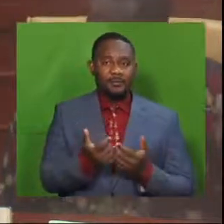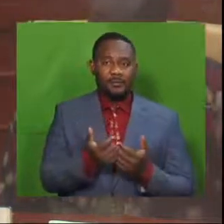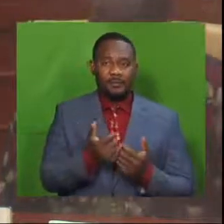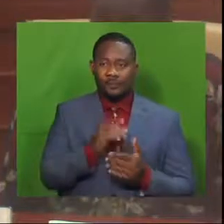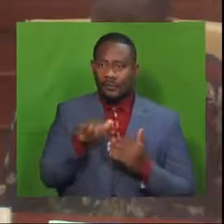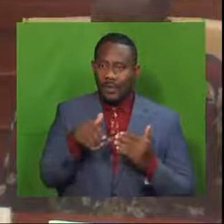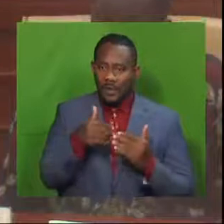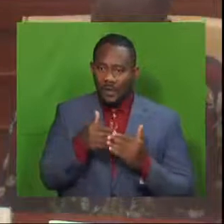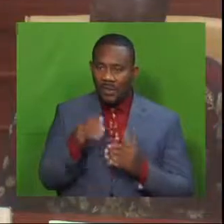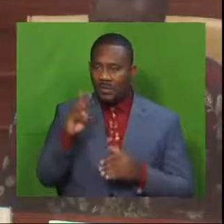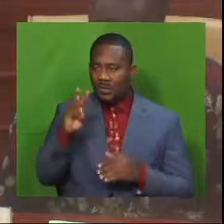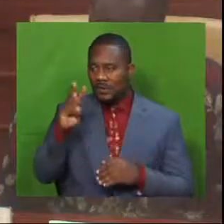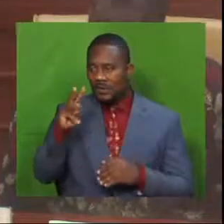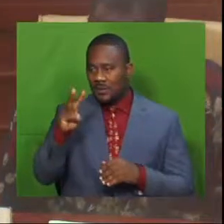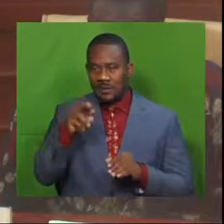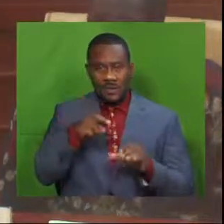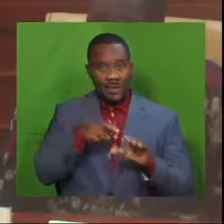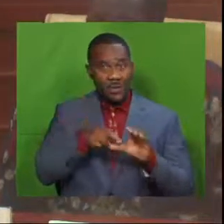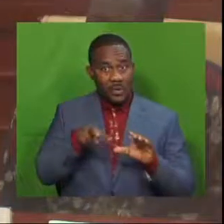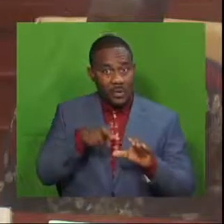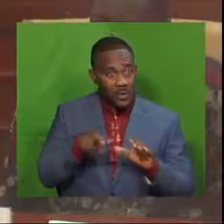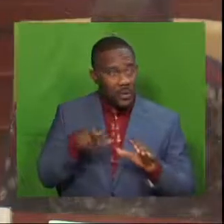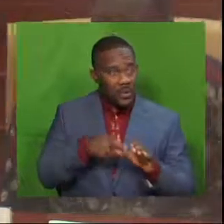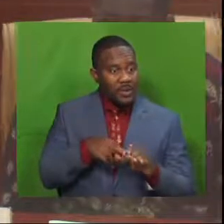the 16 regions,